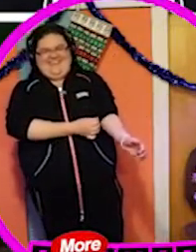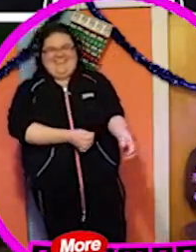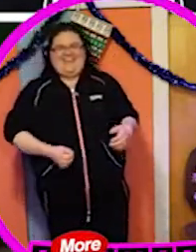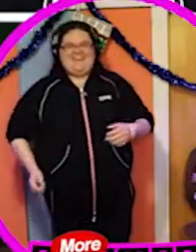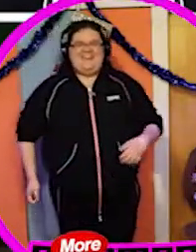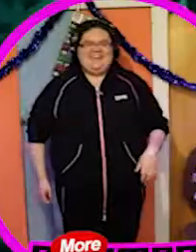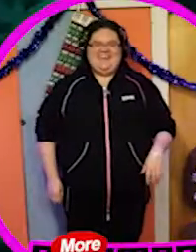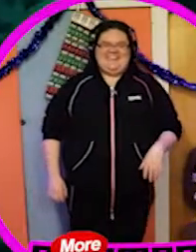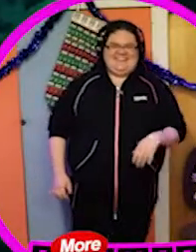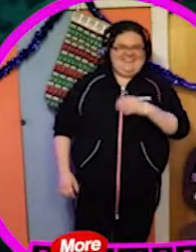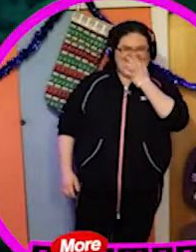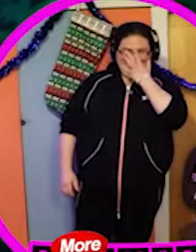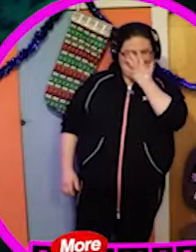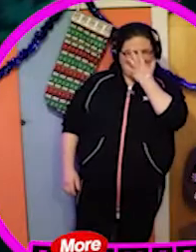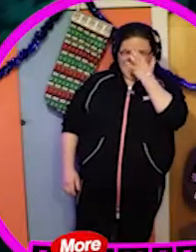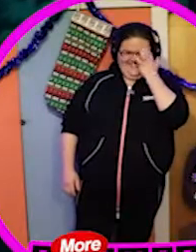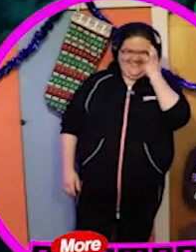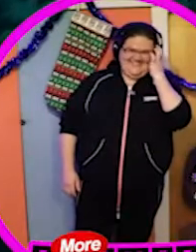You're a